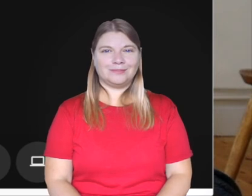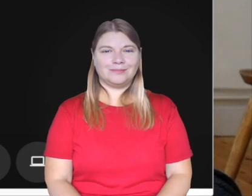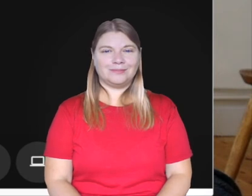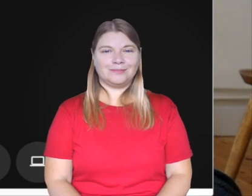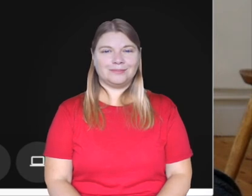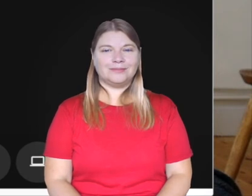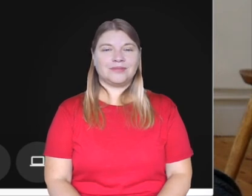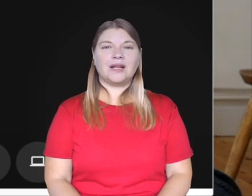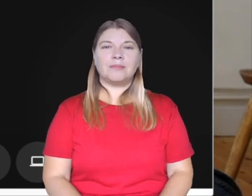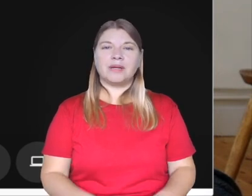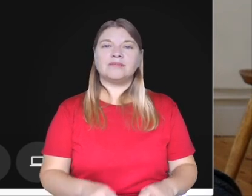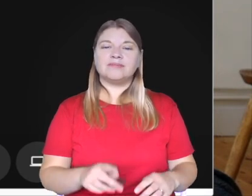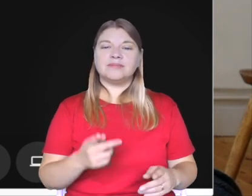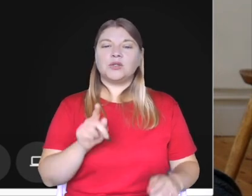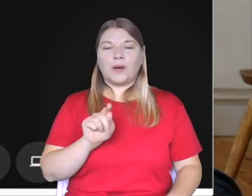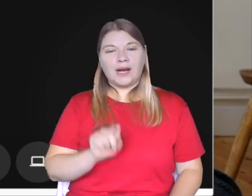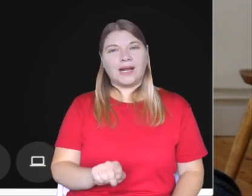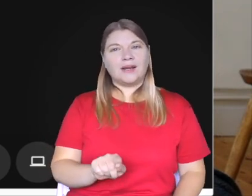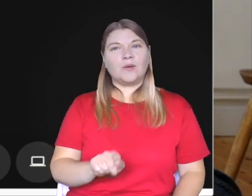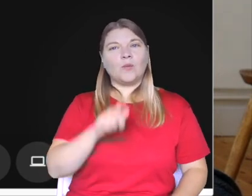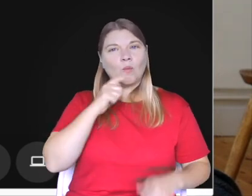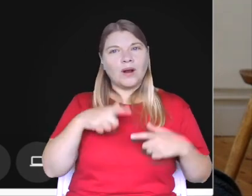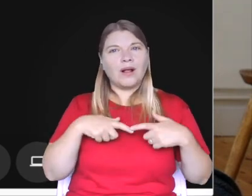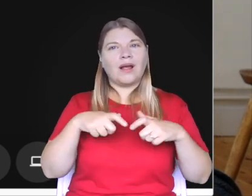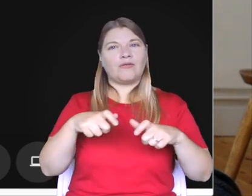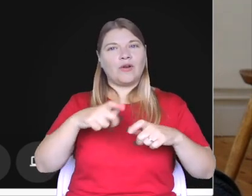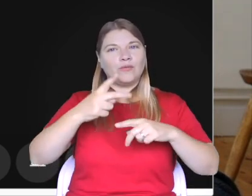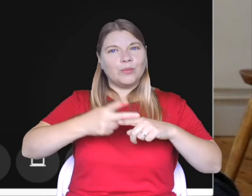And it'll loop that around.